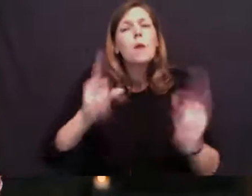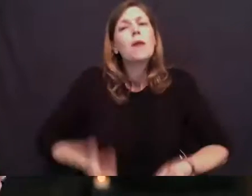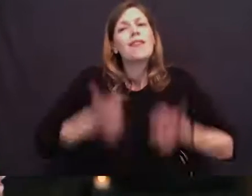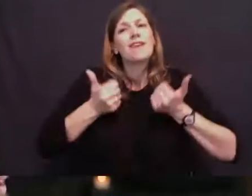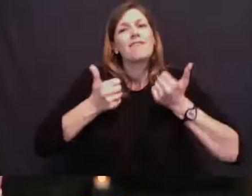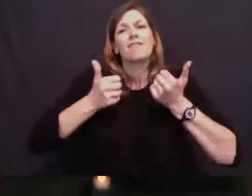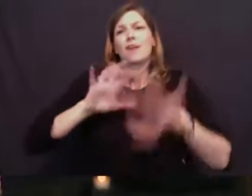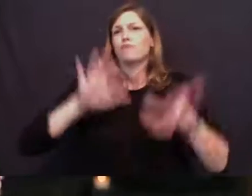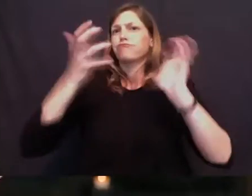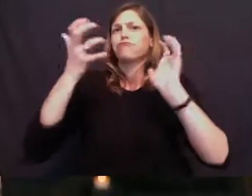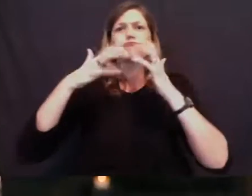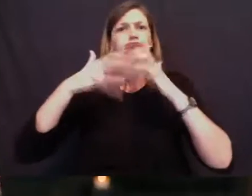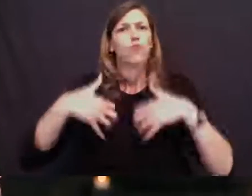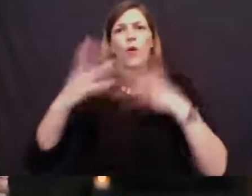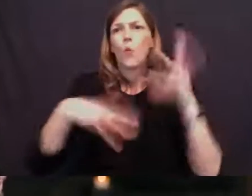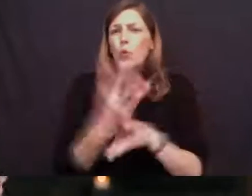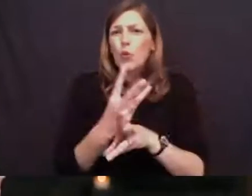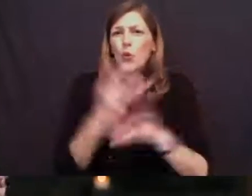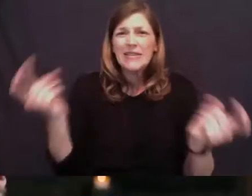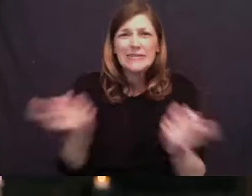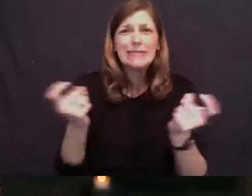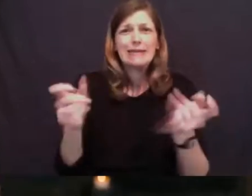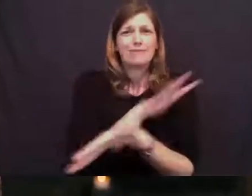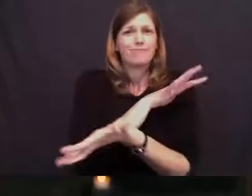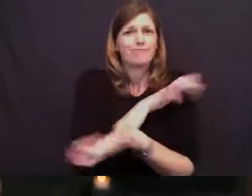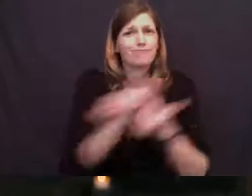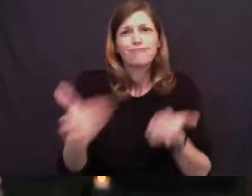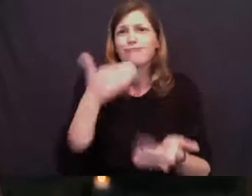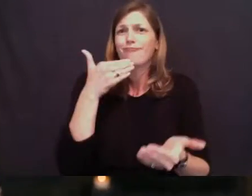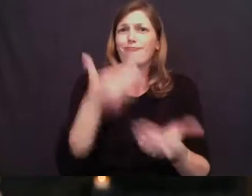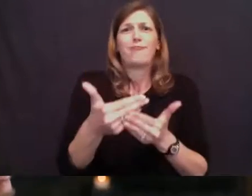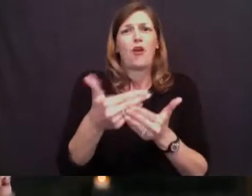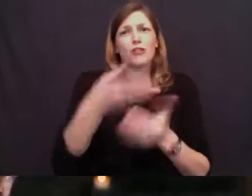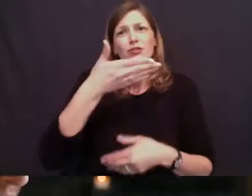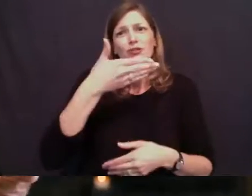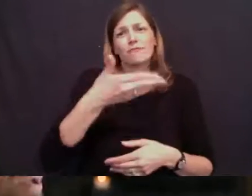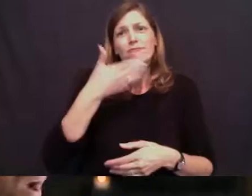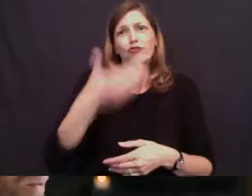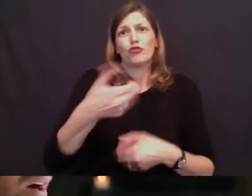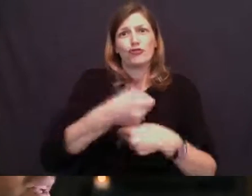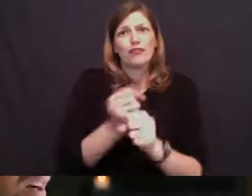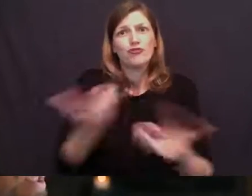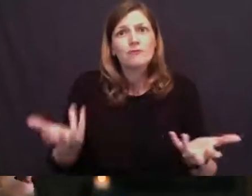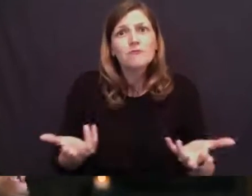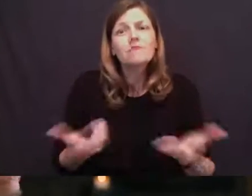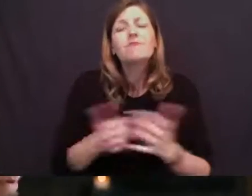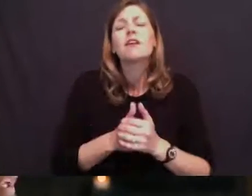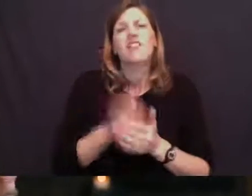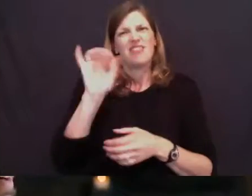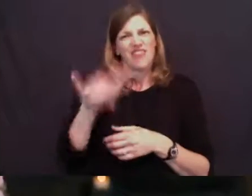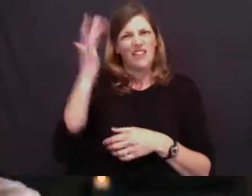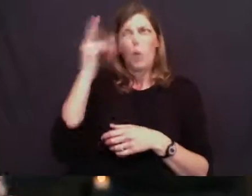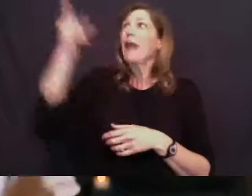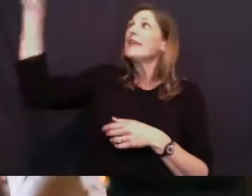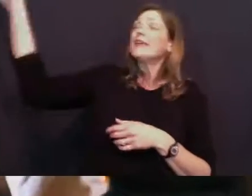world where sin has ravaged God's good creation. In fact, that's why He came. In fact, that's why we are here talking about